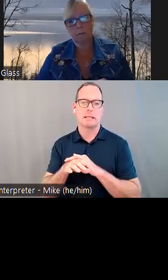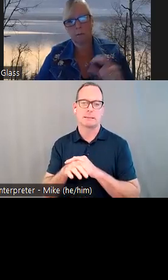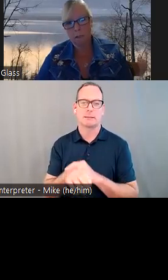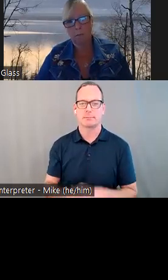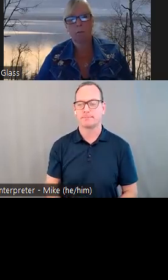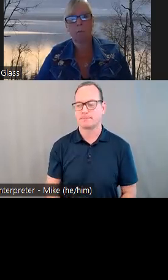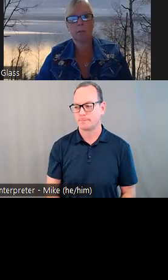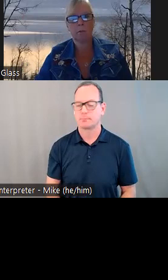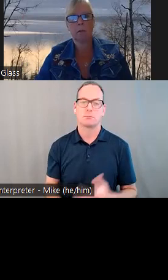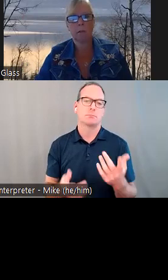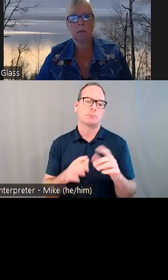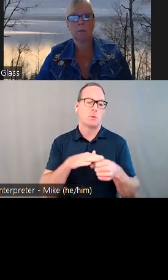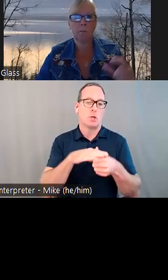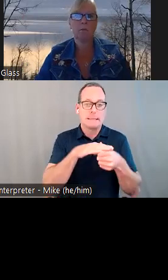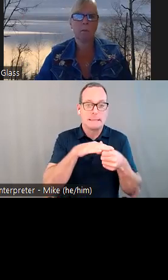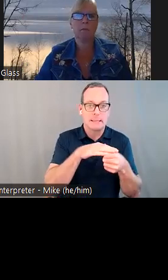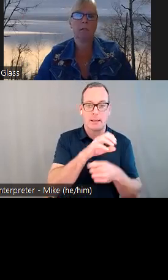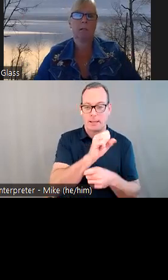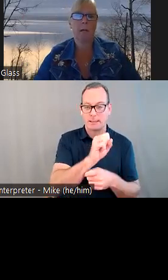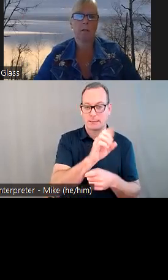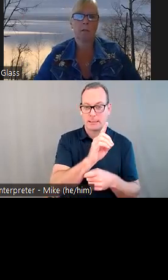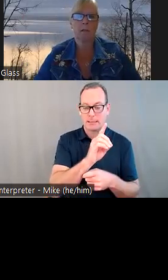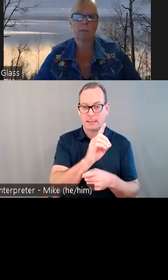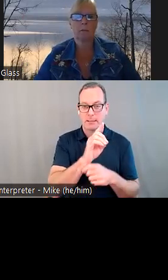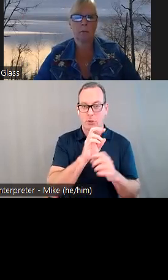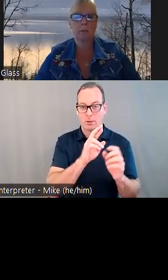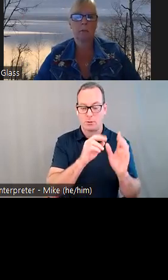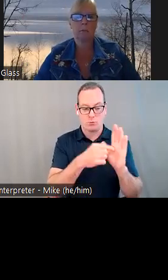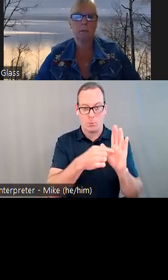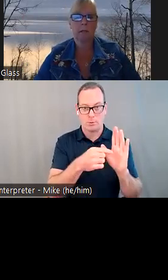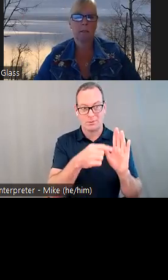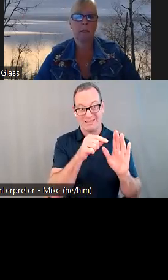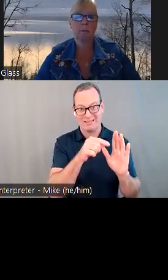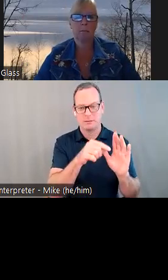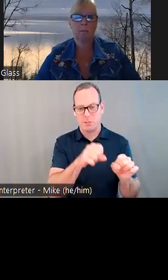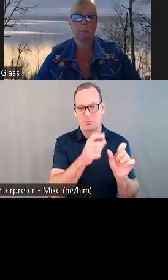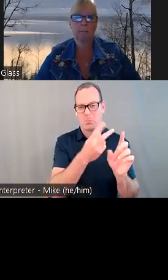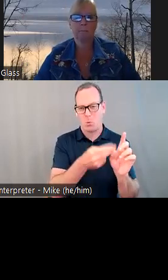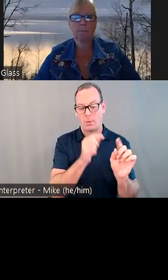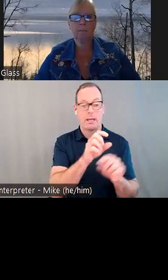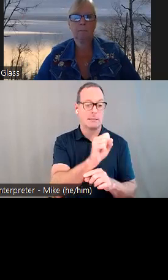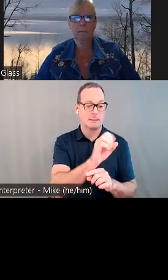your site level reports will also be available if you click back on site level reports or SDS.